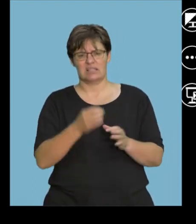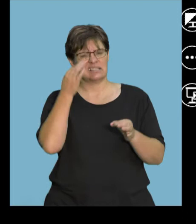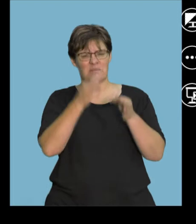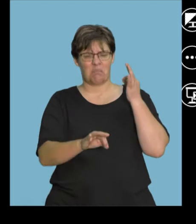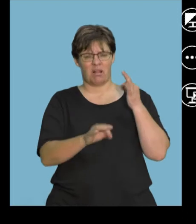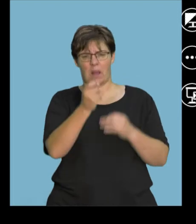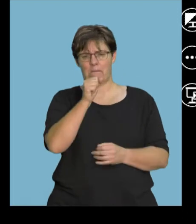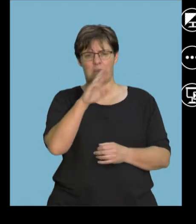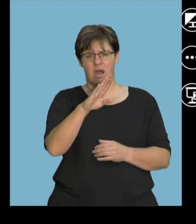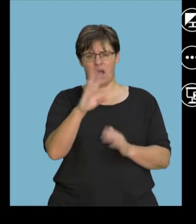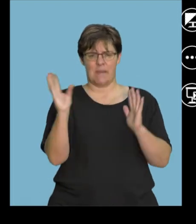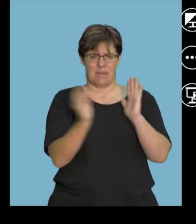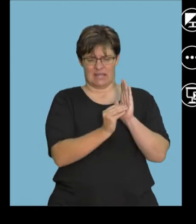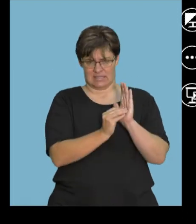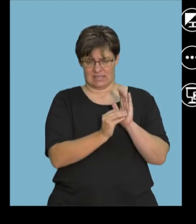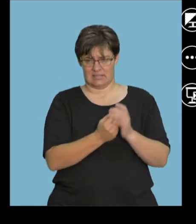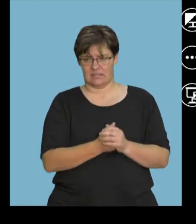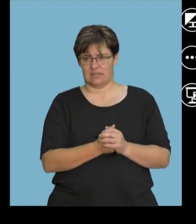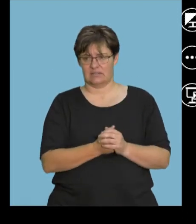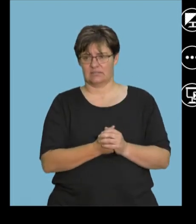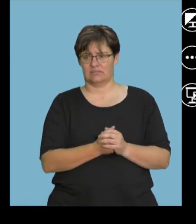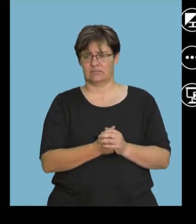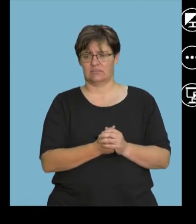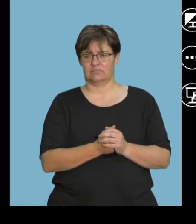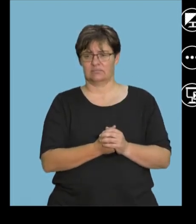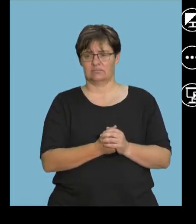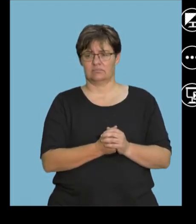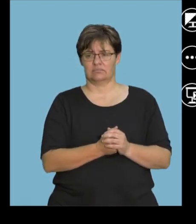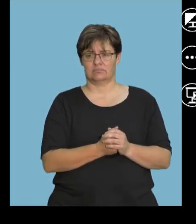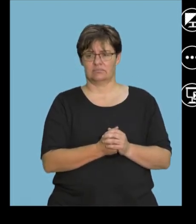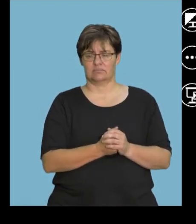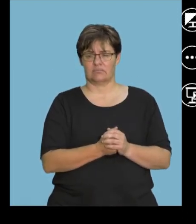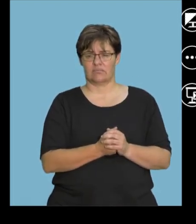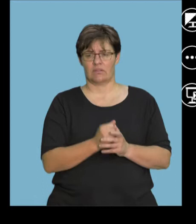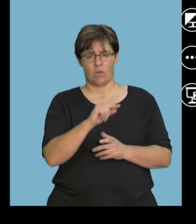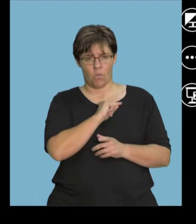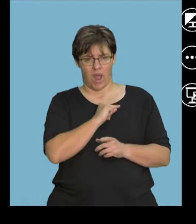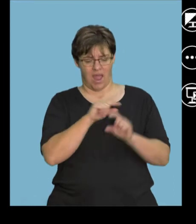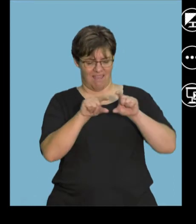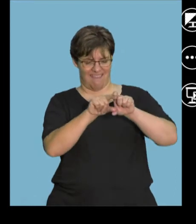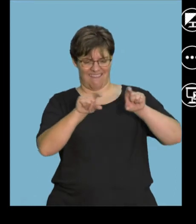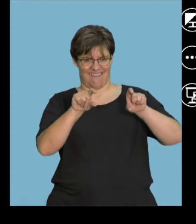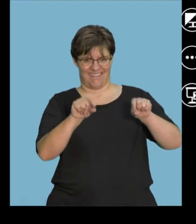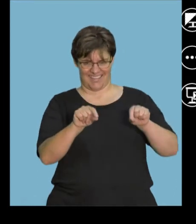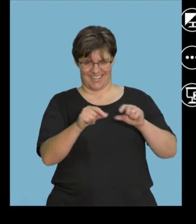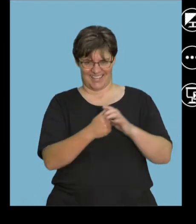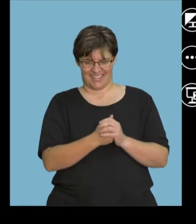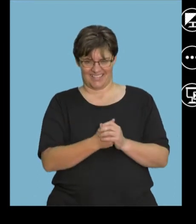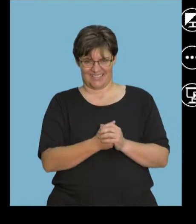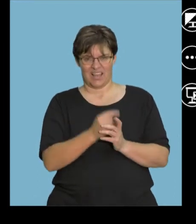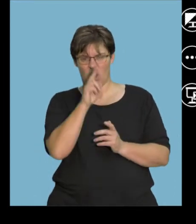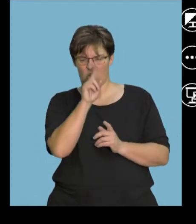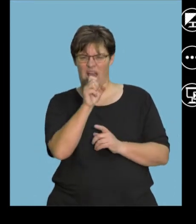simple bar magnet. This one is referred to as a bar magnet, okay, because of its shape, right?